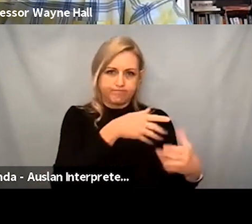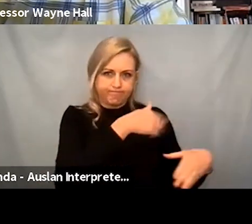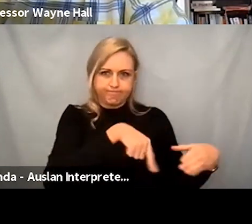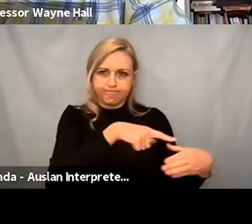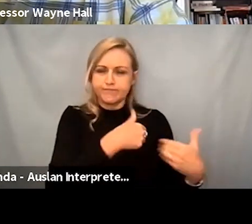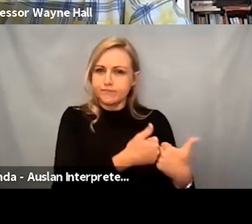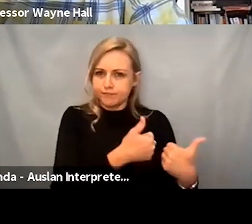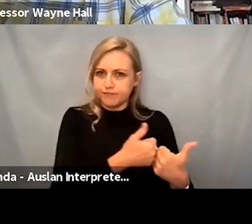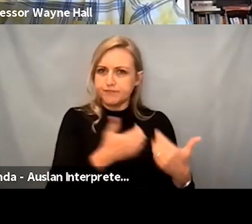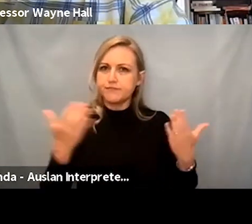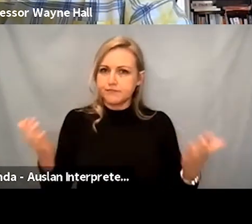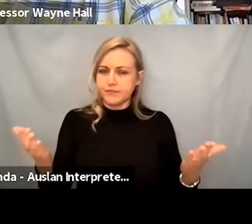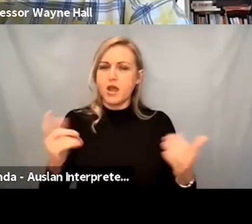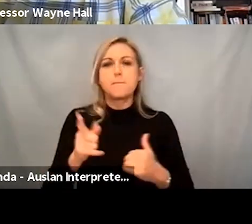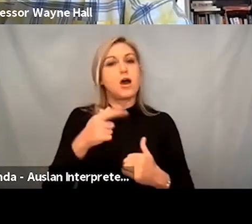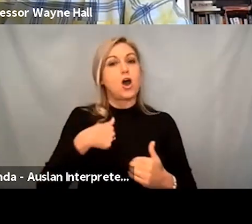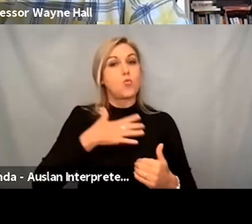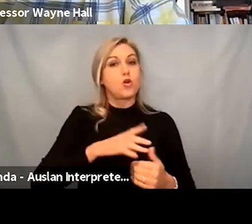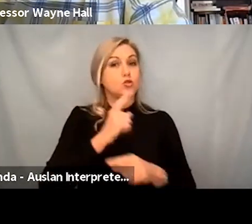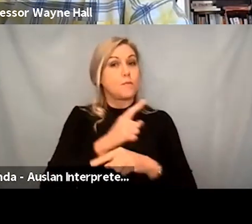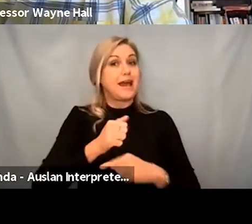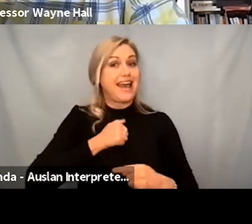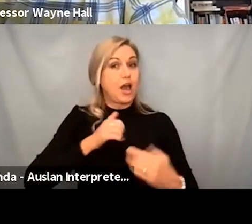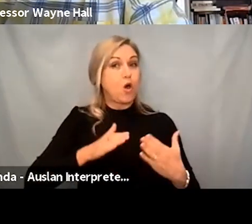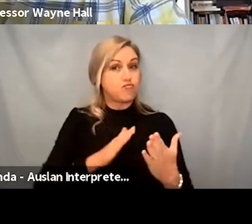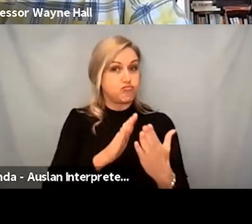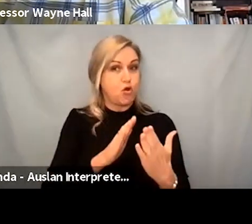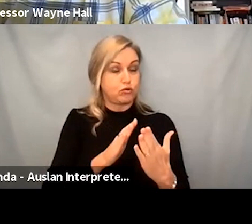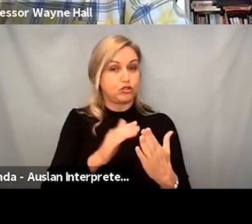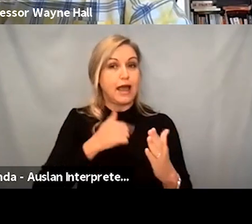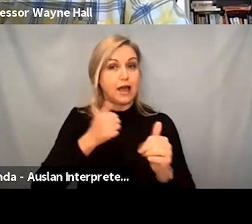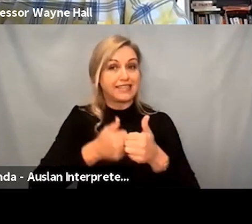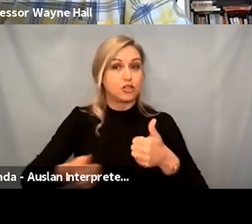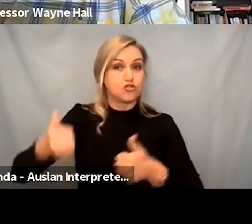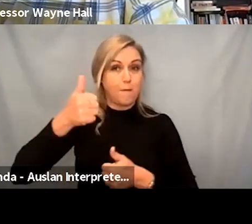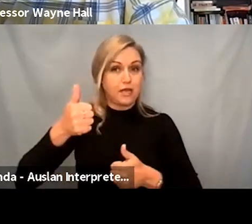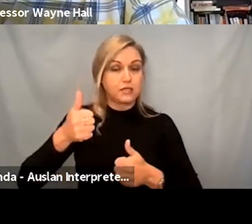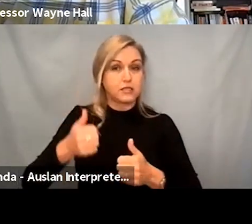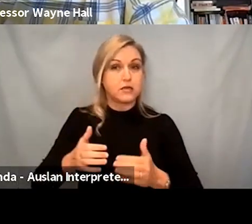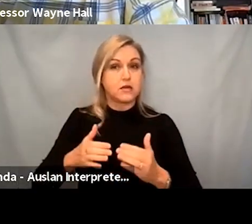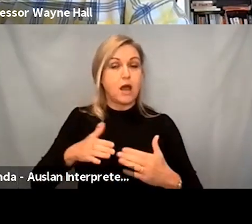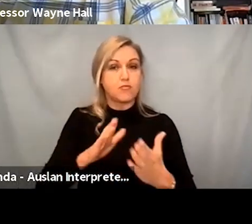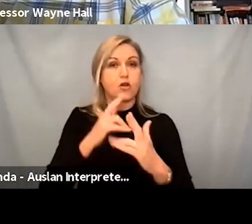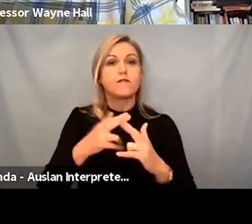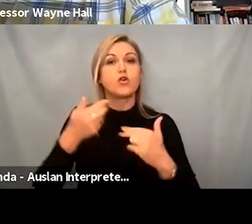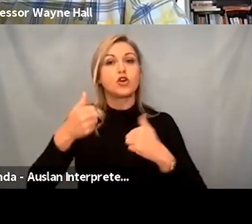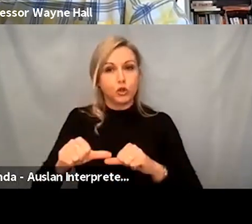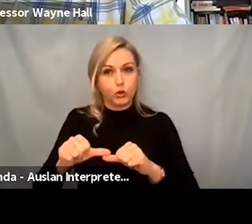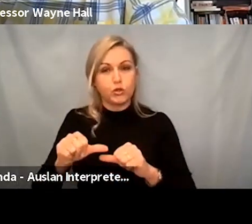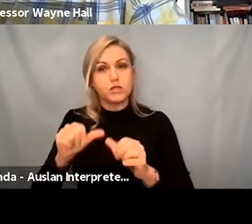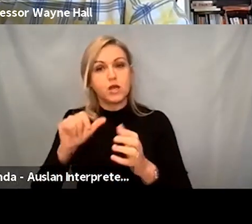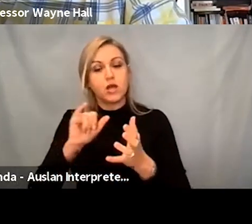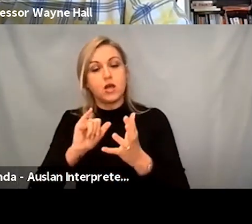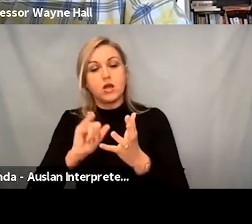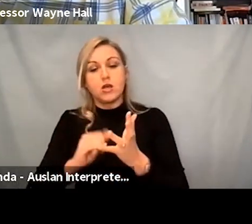emphasize that the approach that we're taking, which I think is the dominant approach, is to view psychedelic therapy as a combination